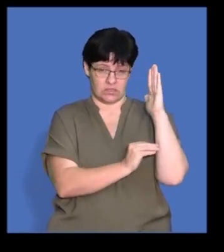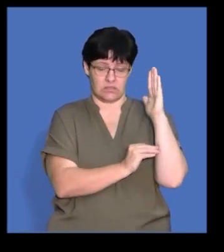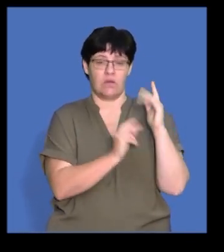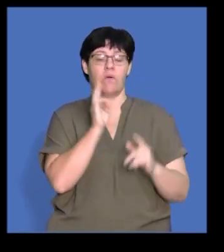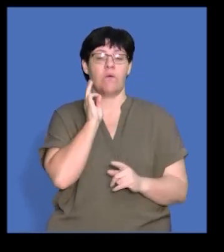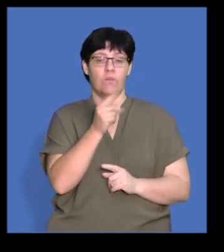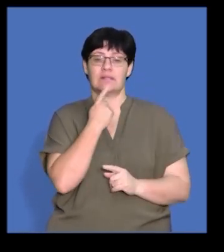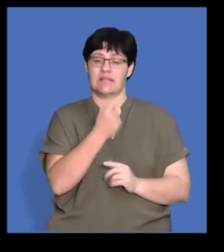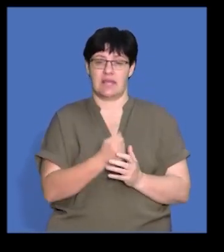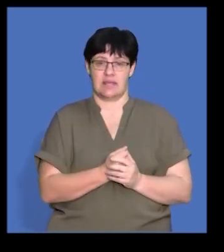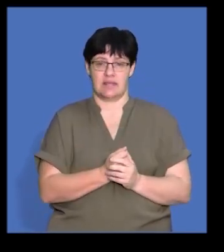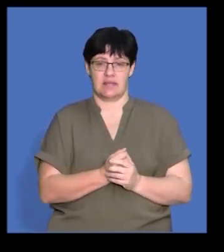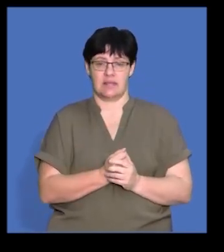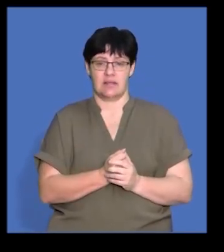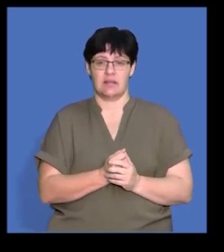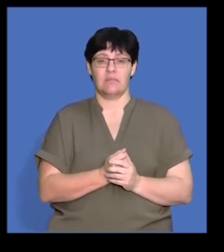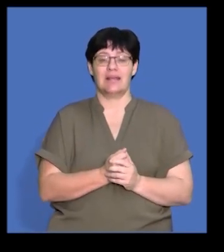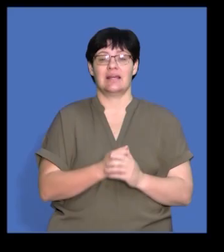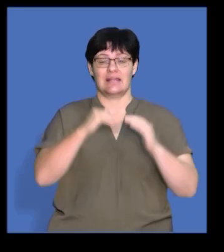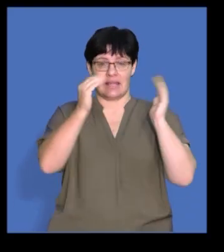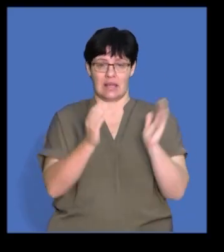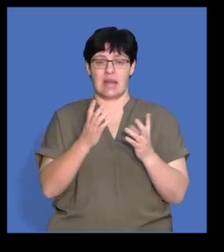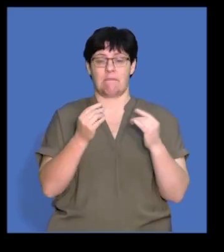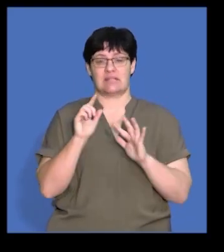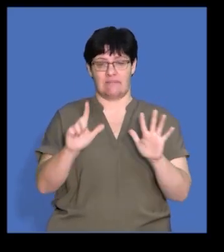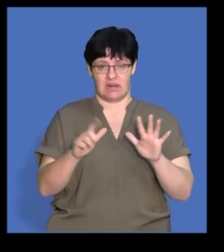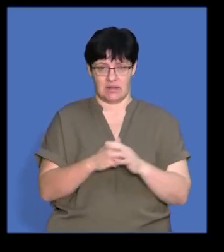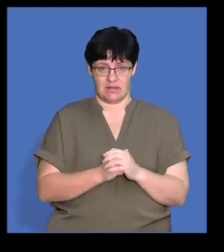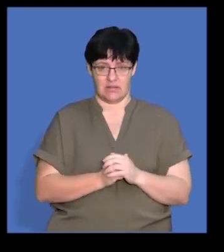to actually say here that it's tax bracket 7.